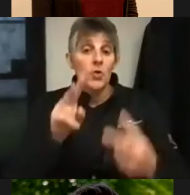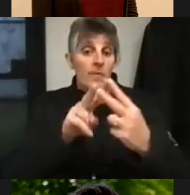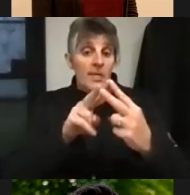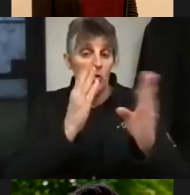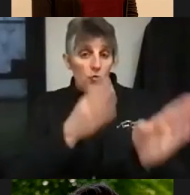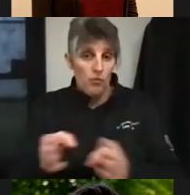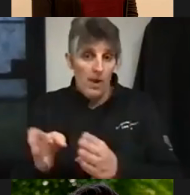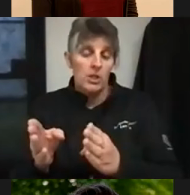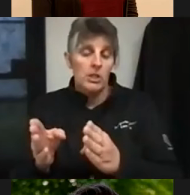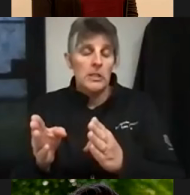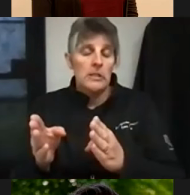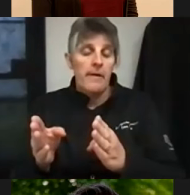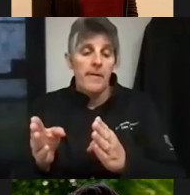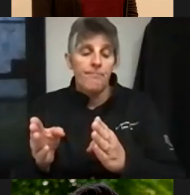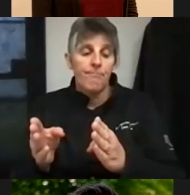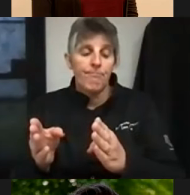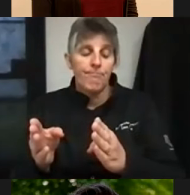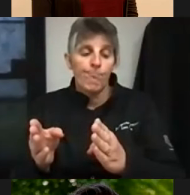strategies,